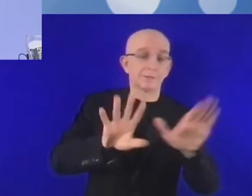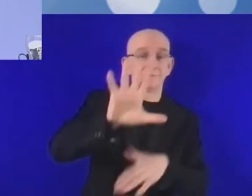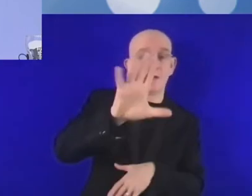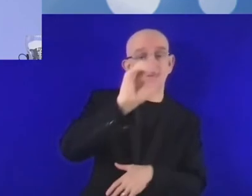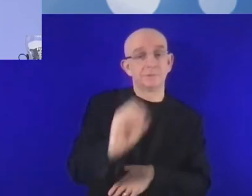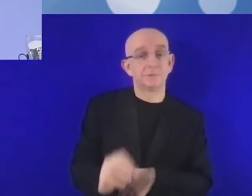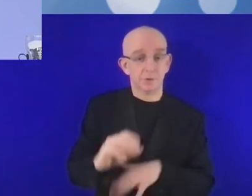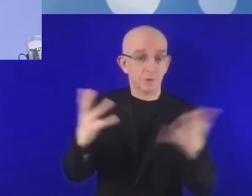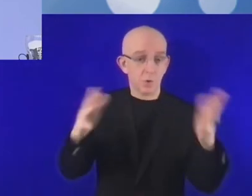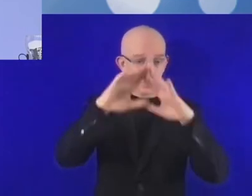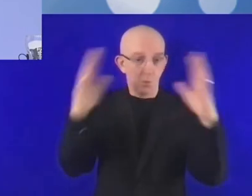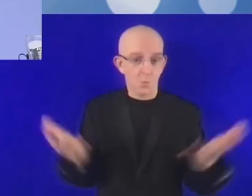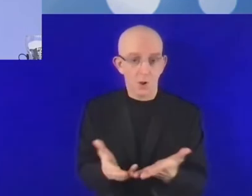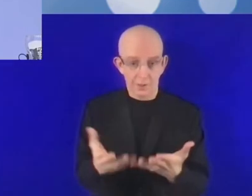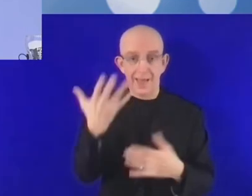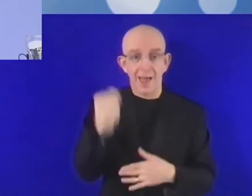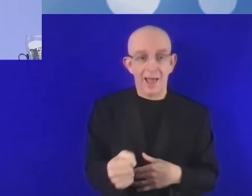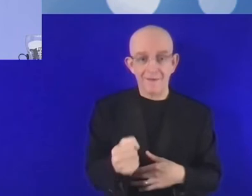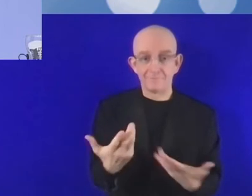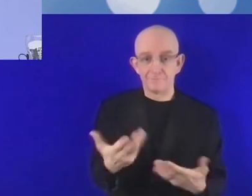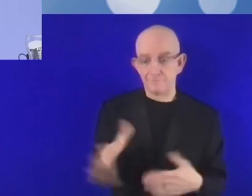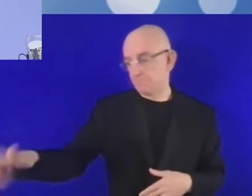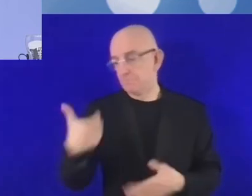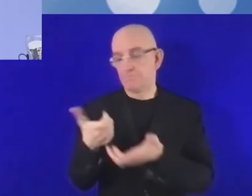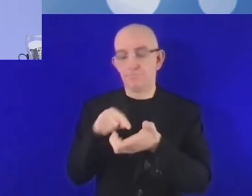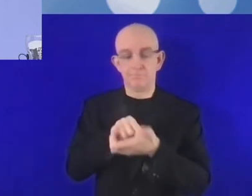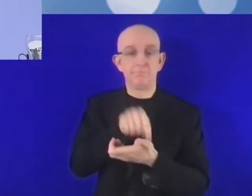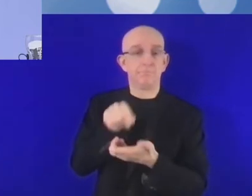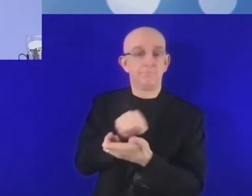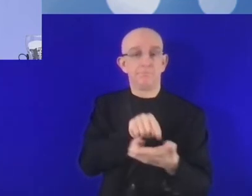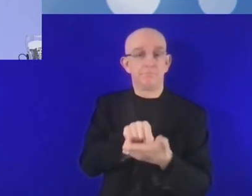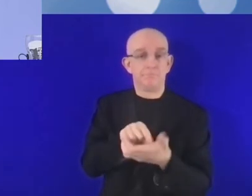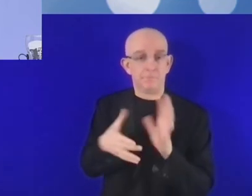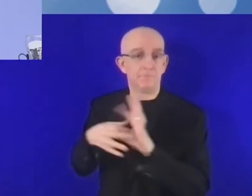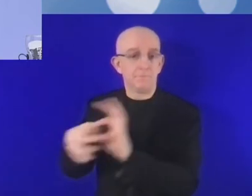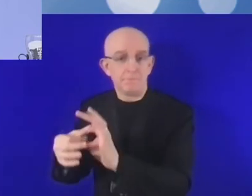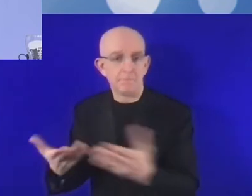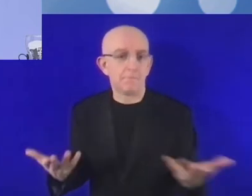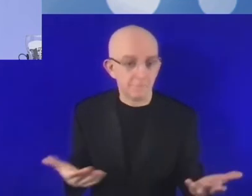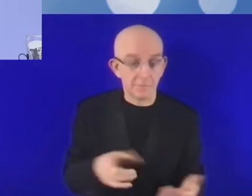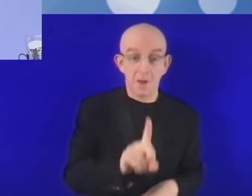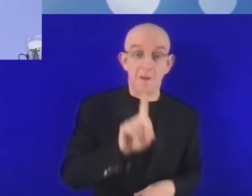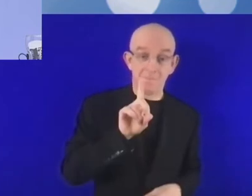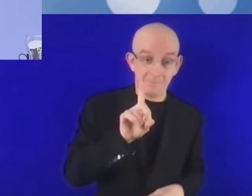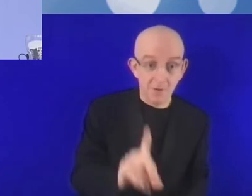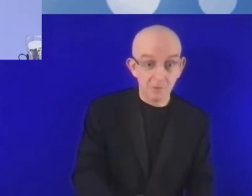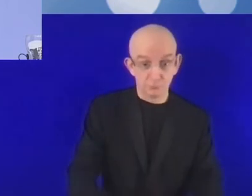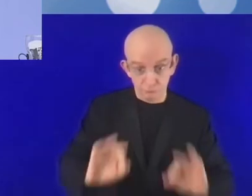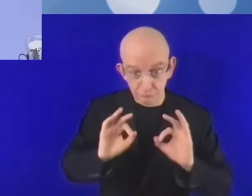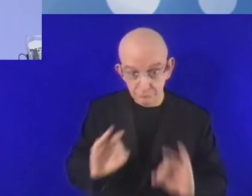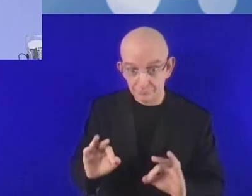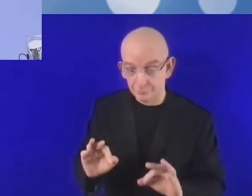according to the latest report of itu 2.9 billion almost 3 billion people who remain